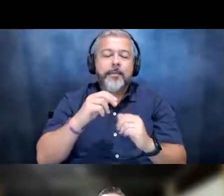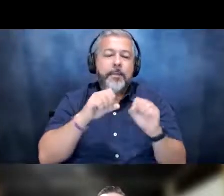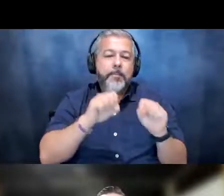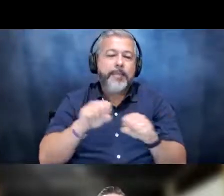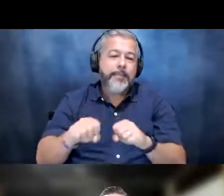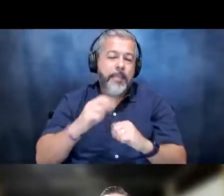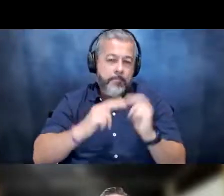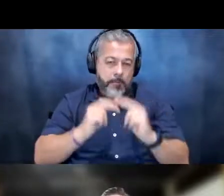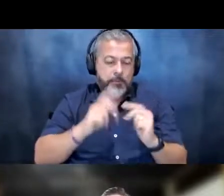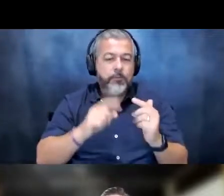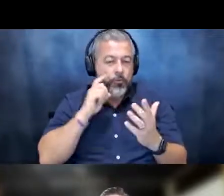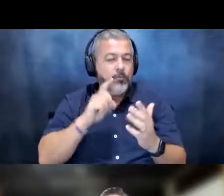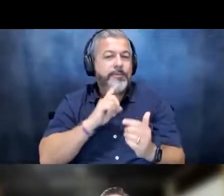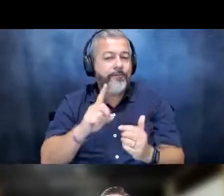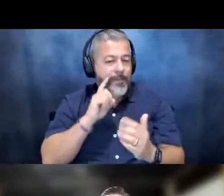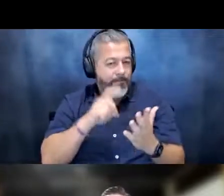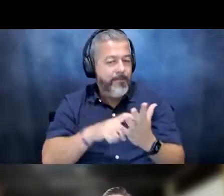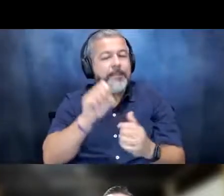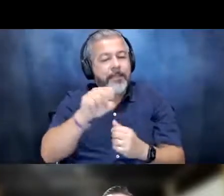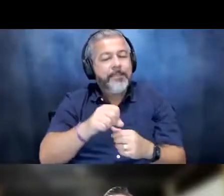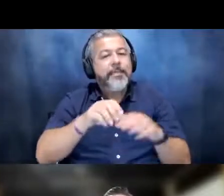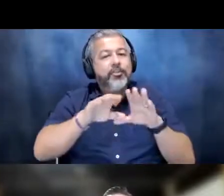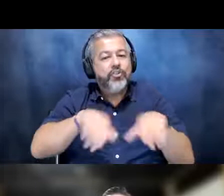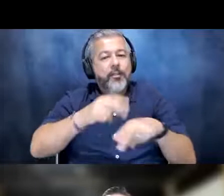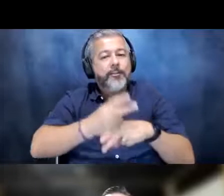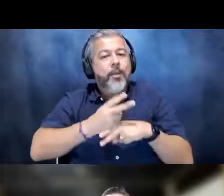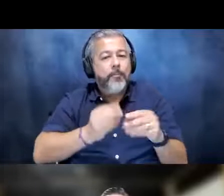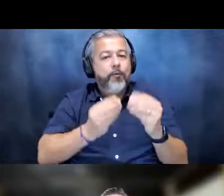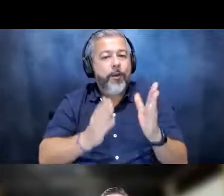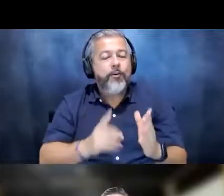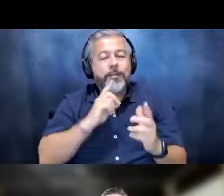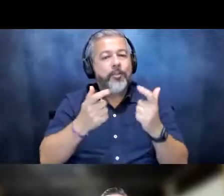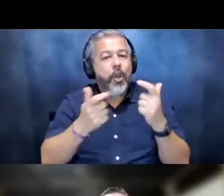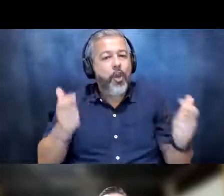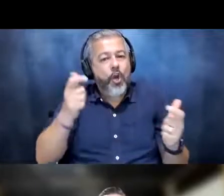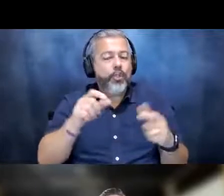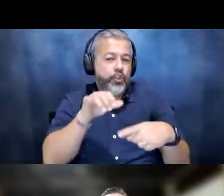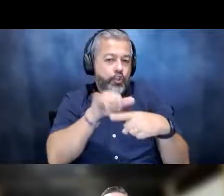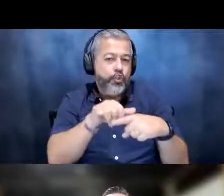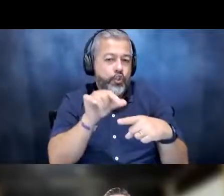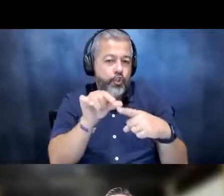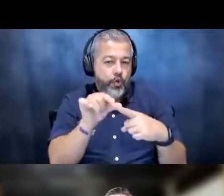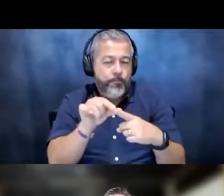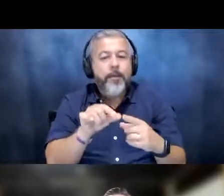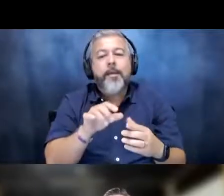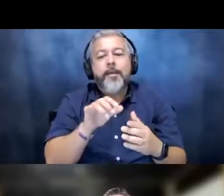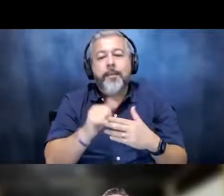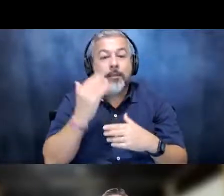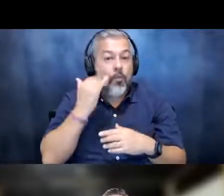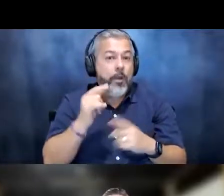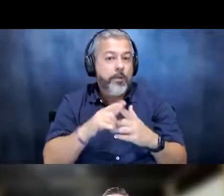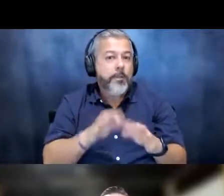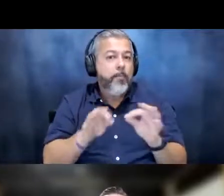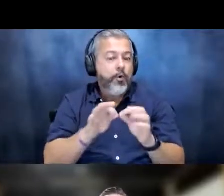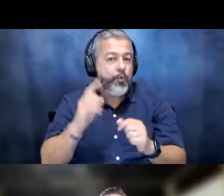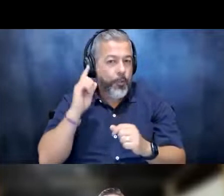definitely acknowledging that, yes, childcare provider is a very large term. And so that's why it's important to